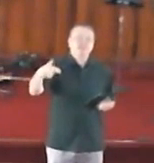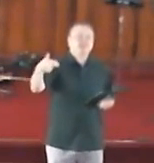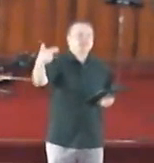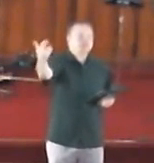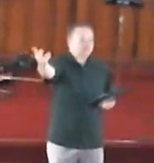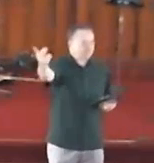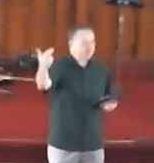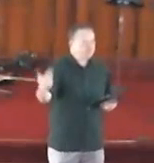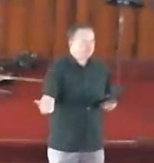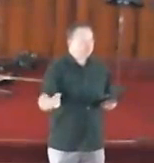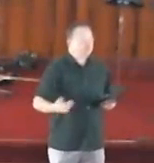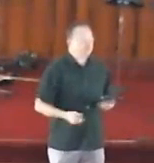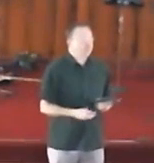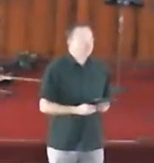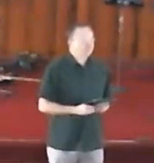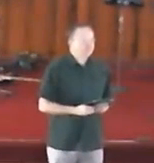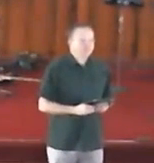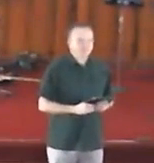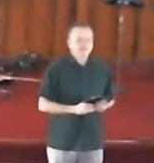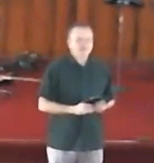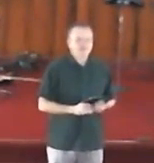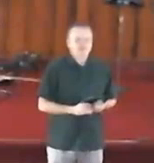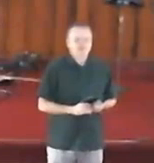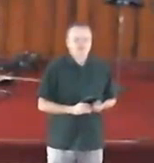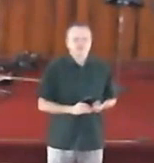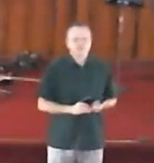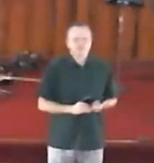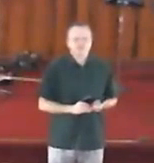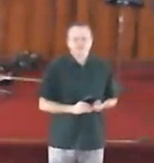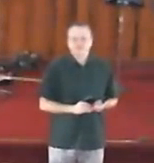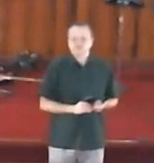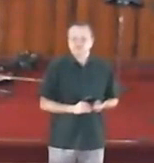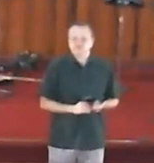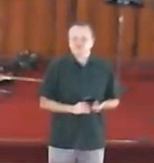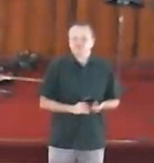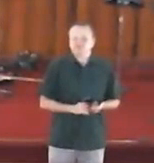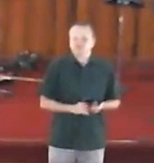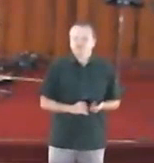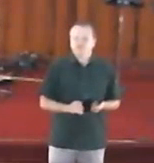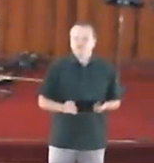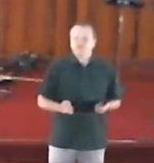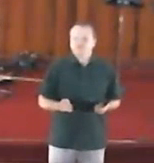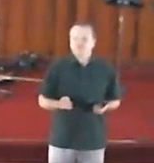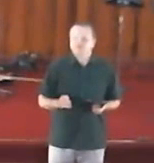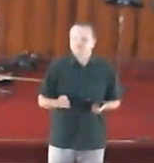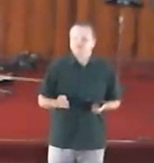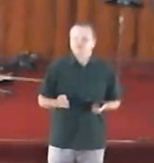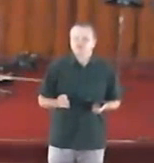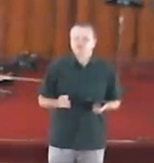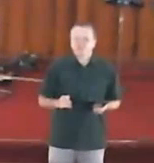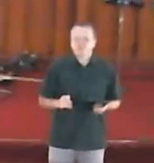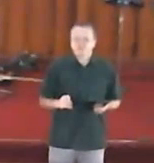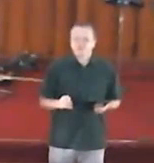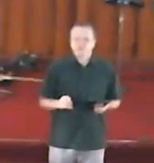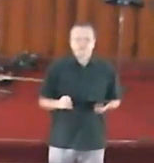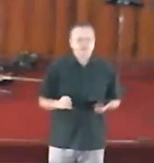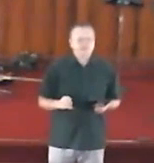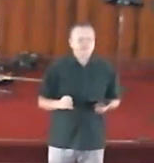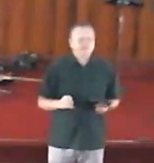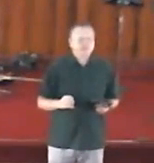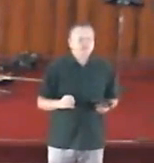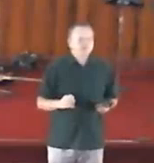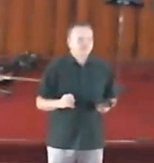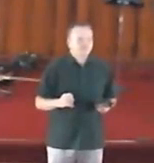de arrepentimiento de pecado. So they said they received the baptism of John, and Paul explains to them, his baptism